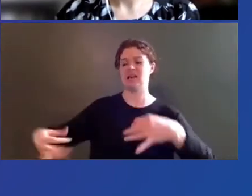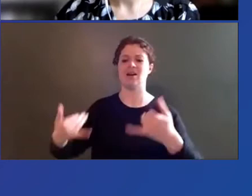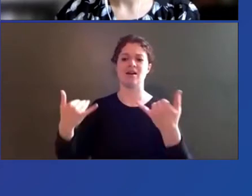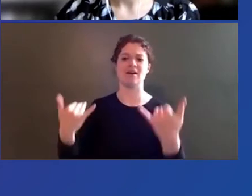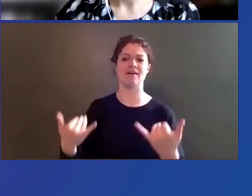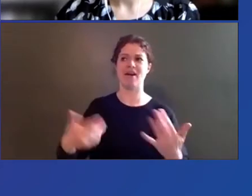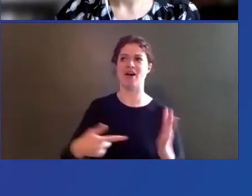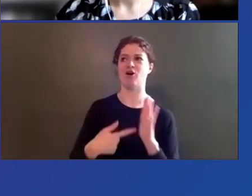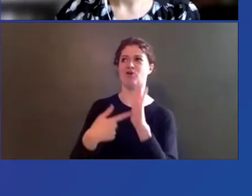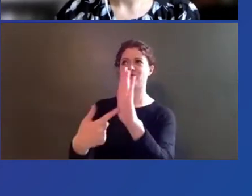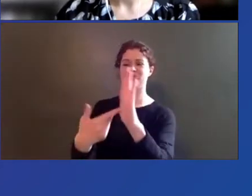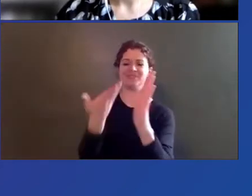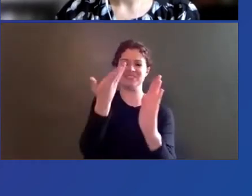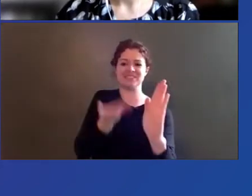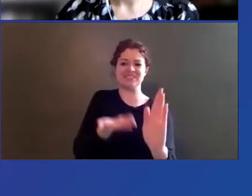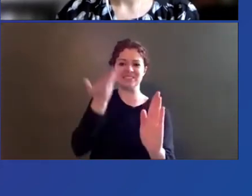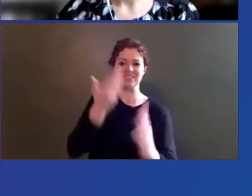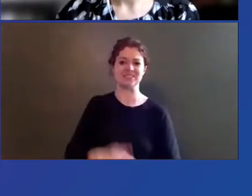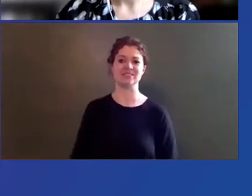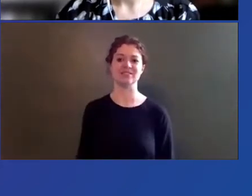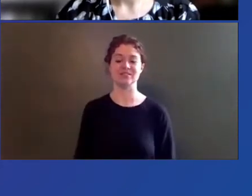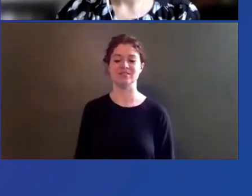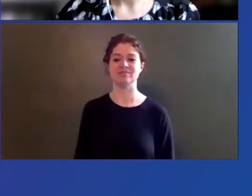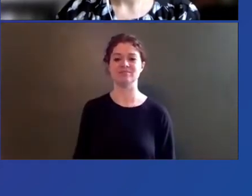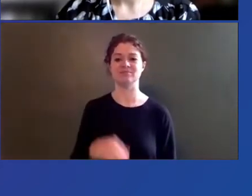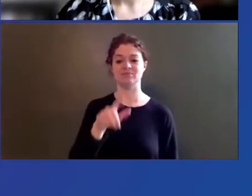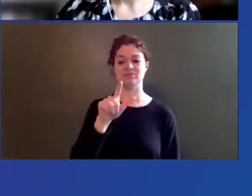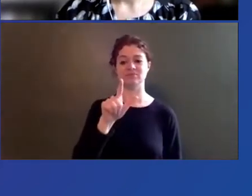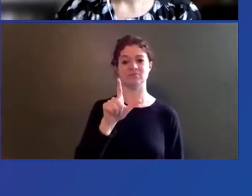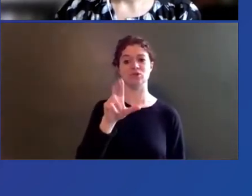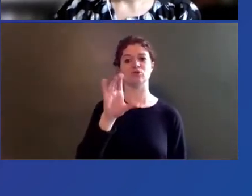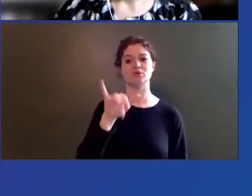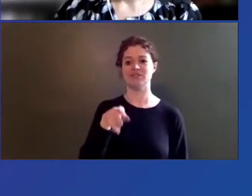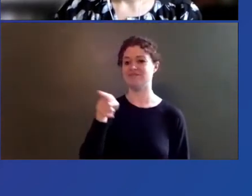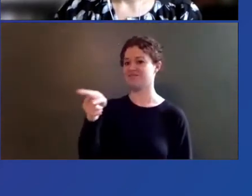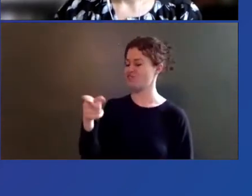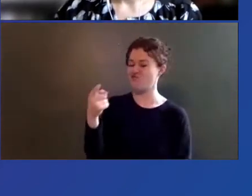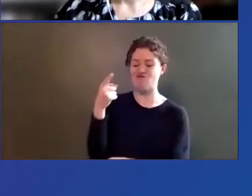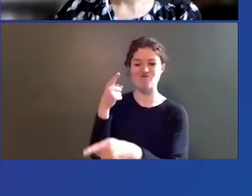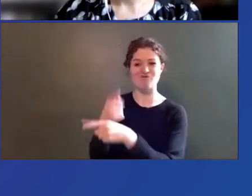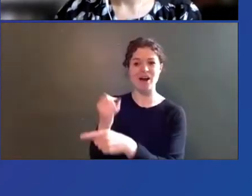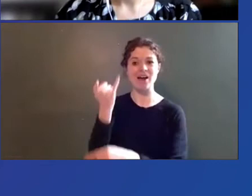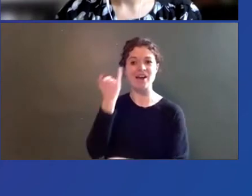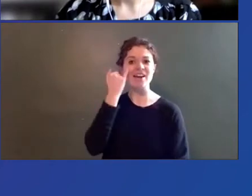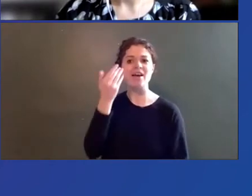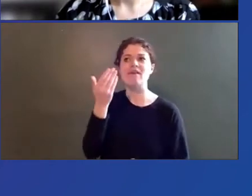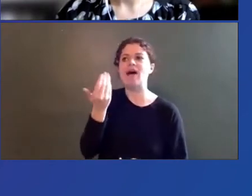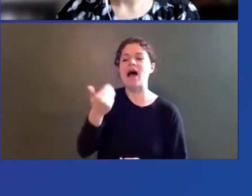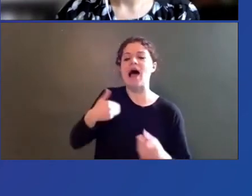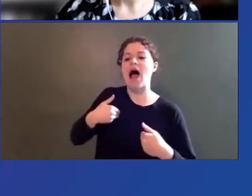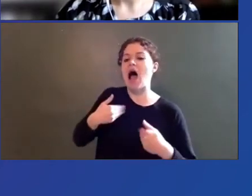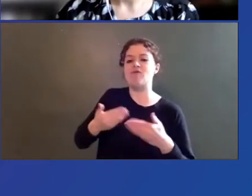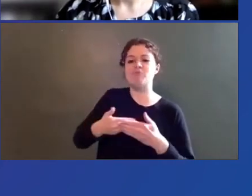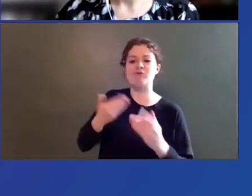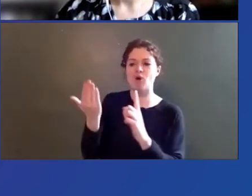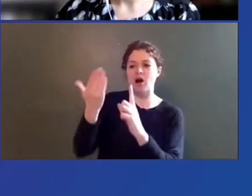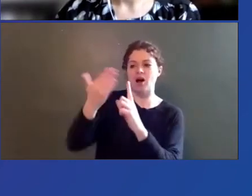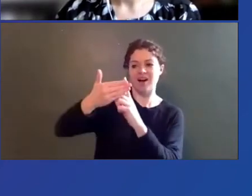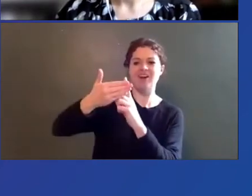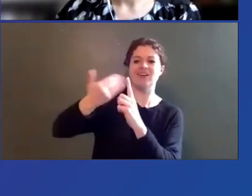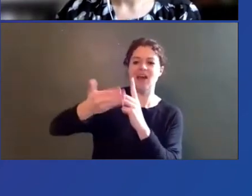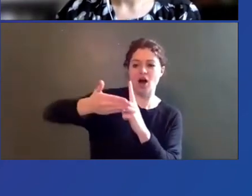raise that up too. No, absolutely right. It just, if there was ever any veil on it, it pulled that veil off to the inequities in the system and